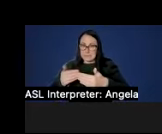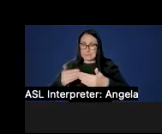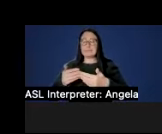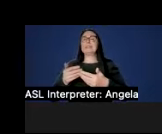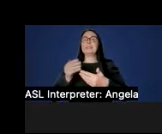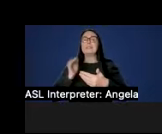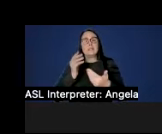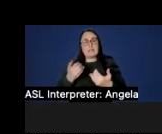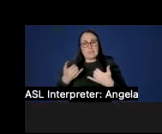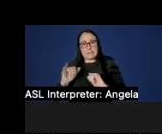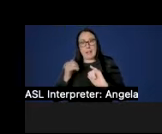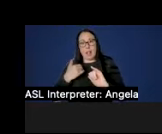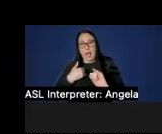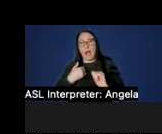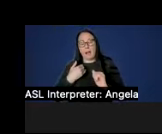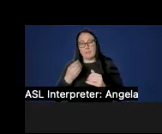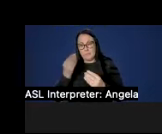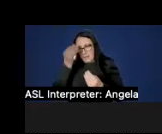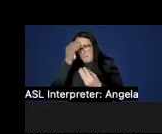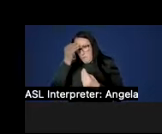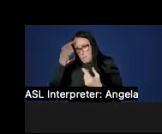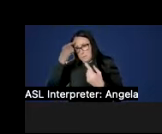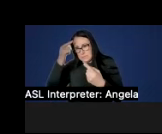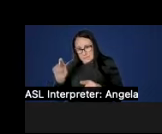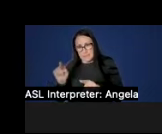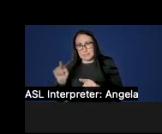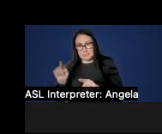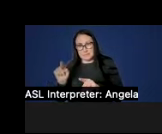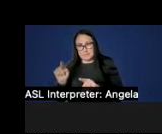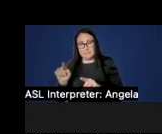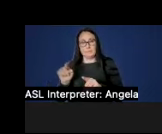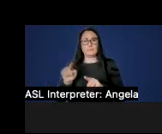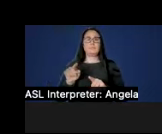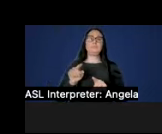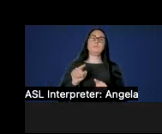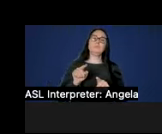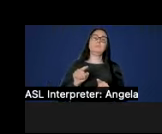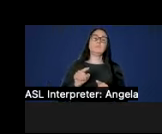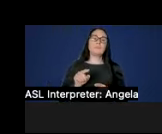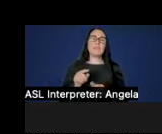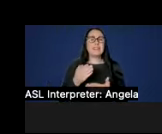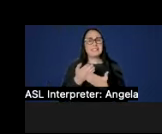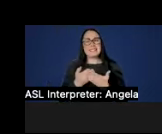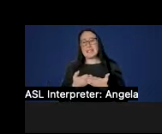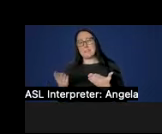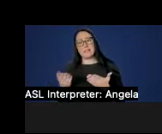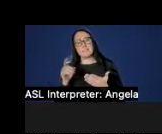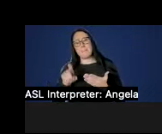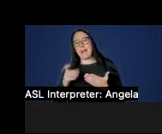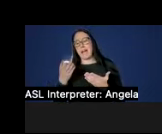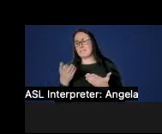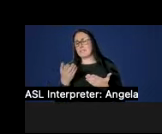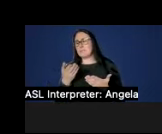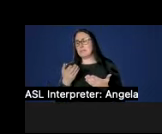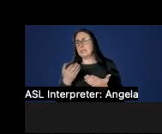a visual exam, to see if there are injuries that need to be documented, perhaps by photograph.